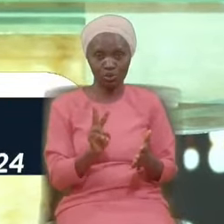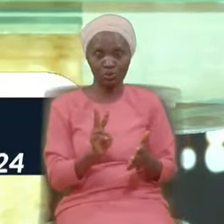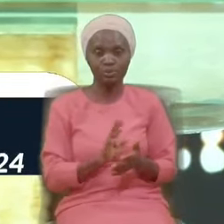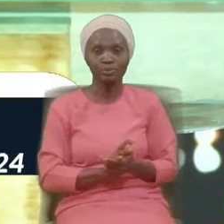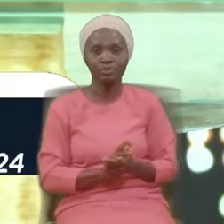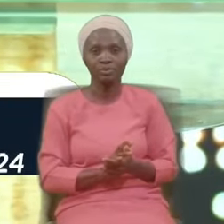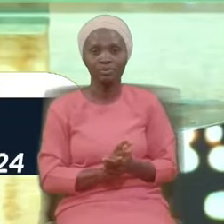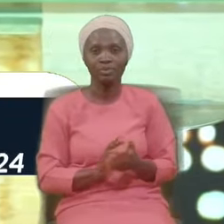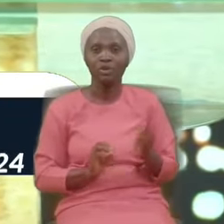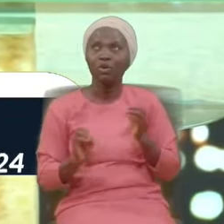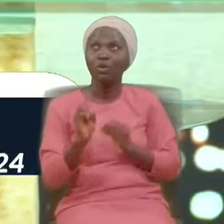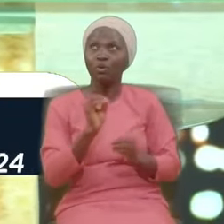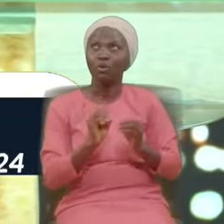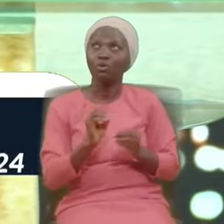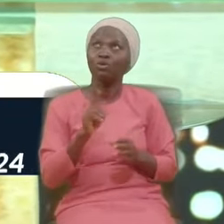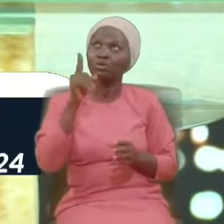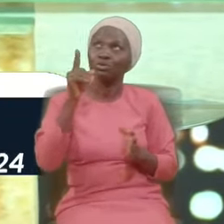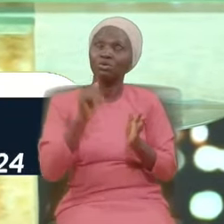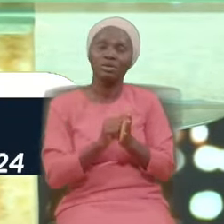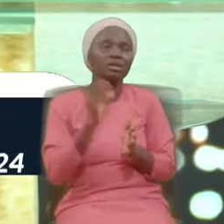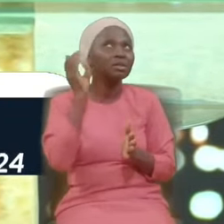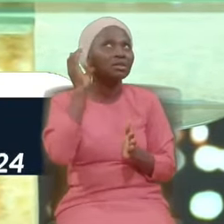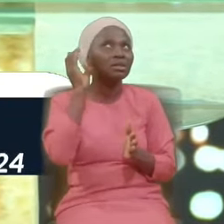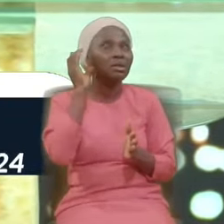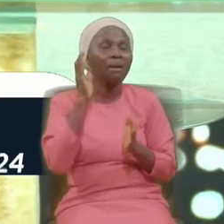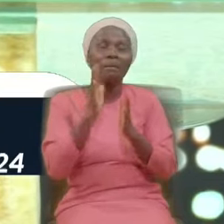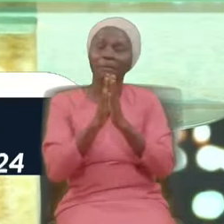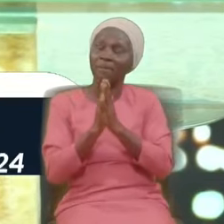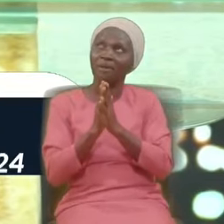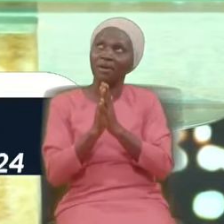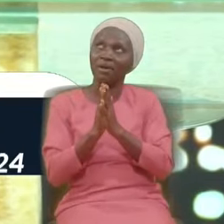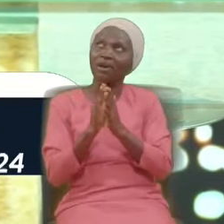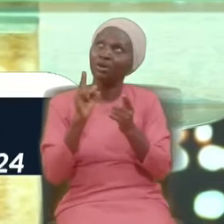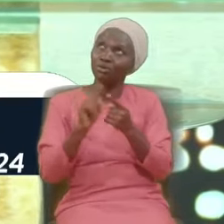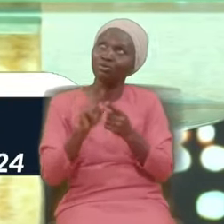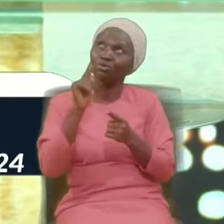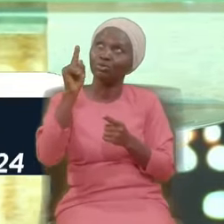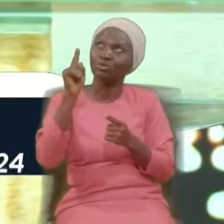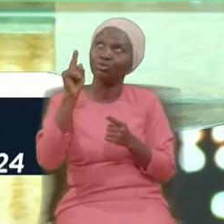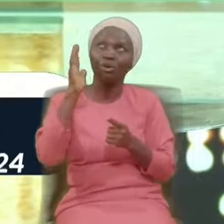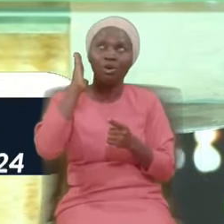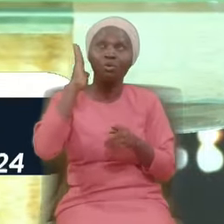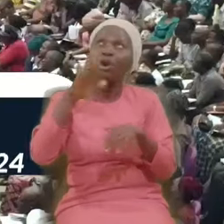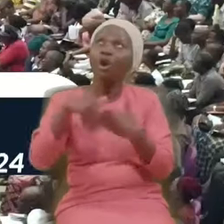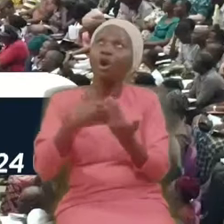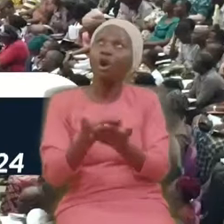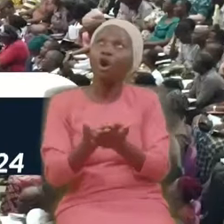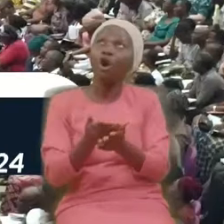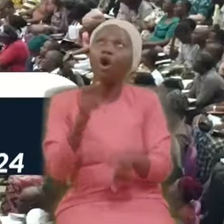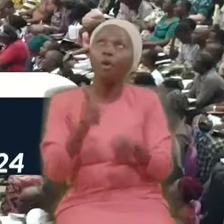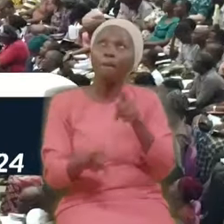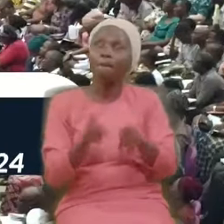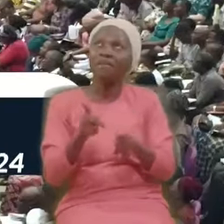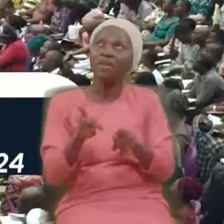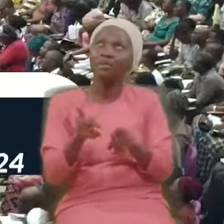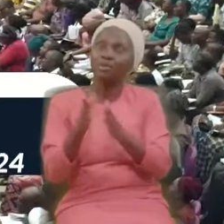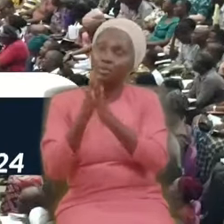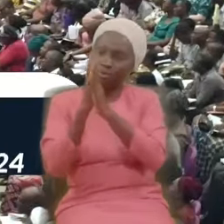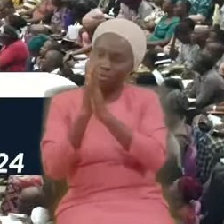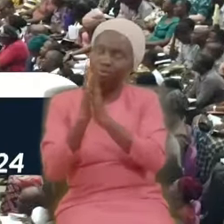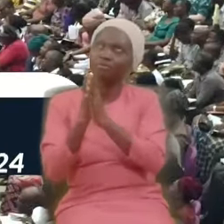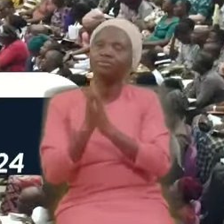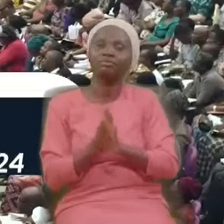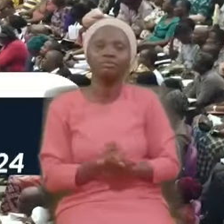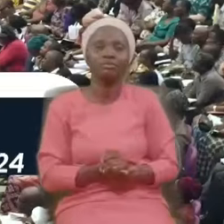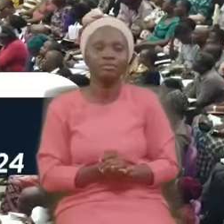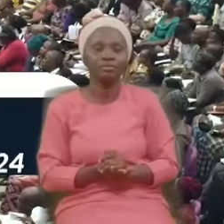thou that hearest prayer, unto thee shall, how many people? All flesh